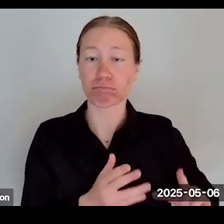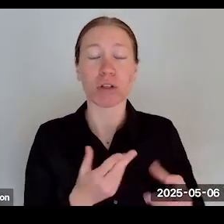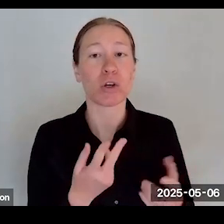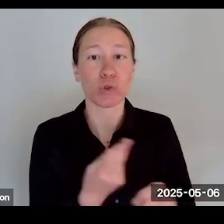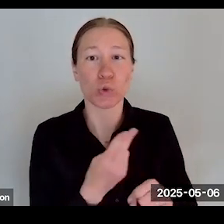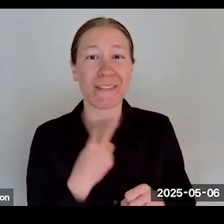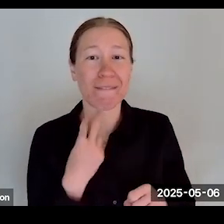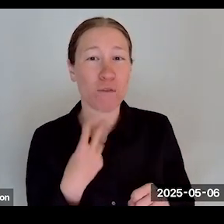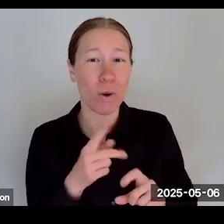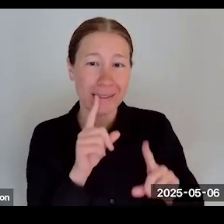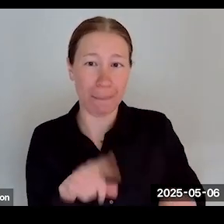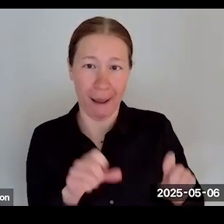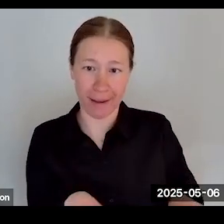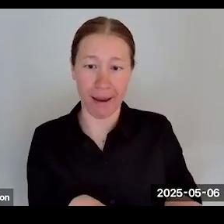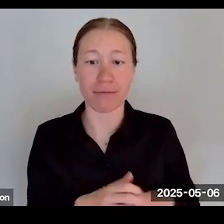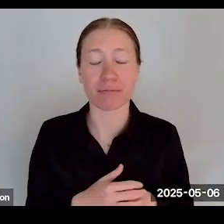voice command.